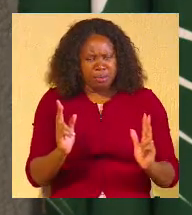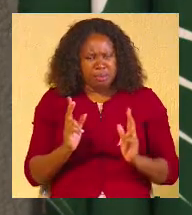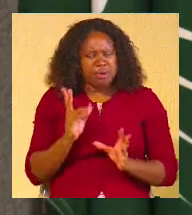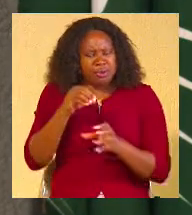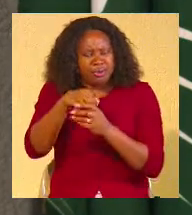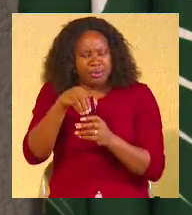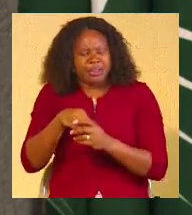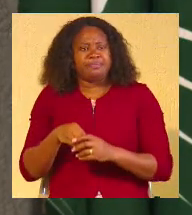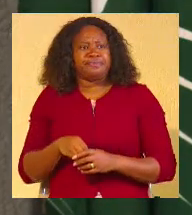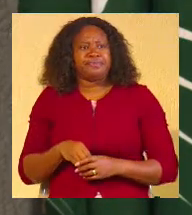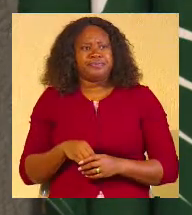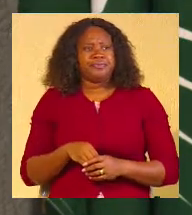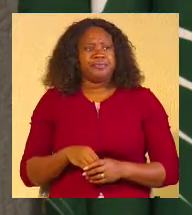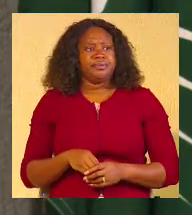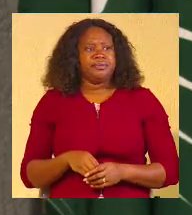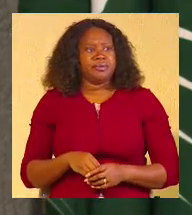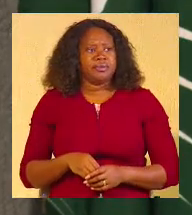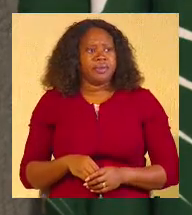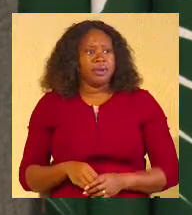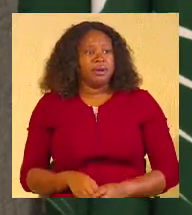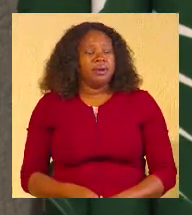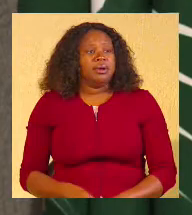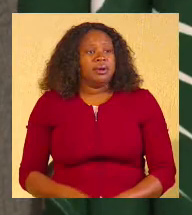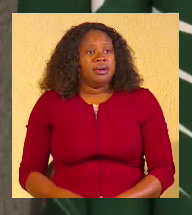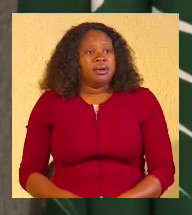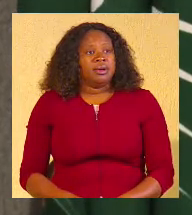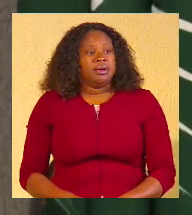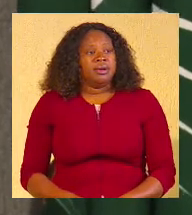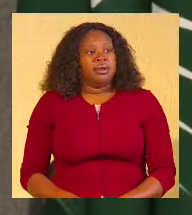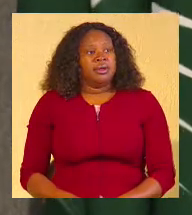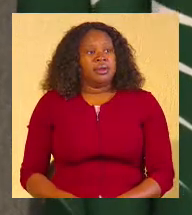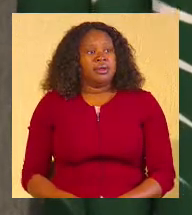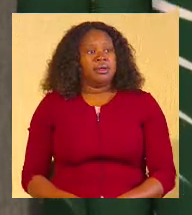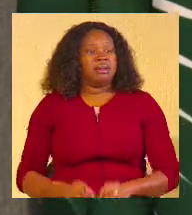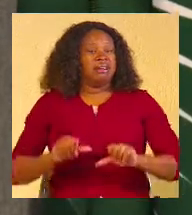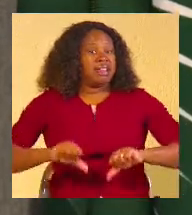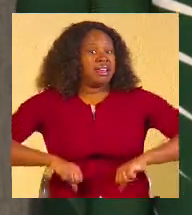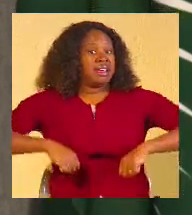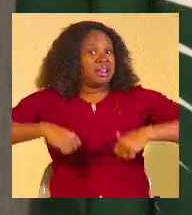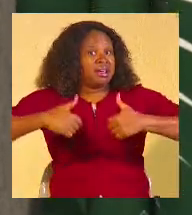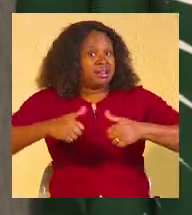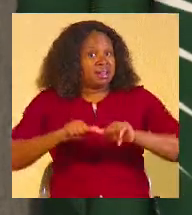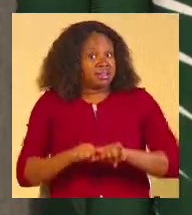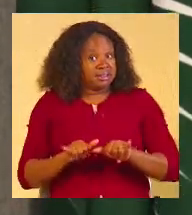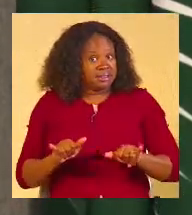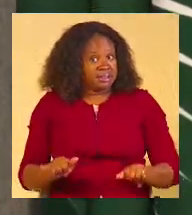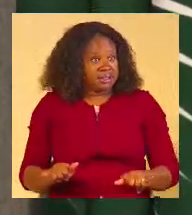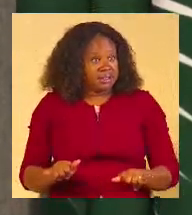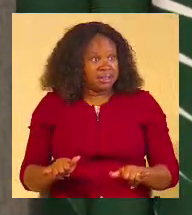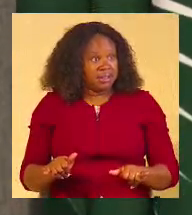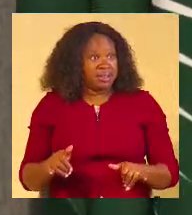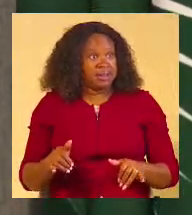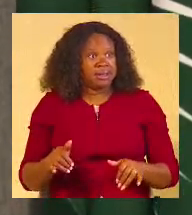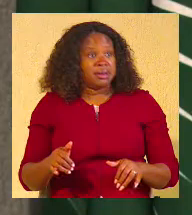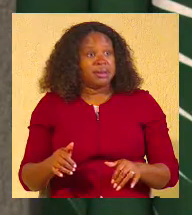response. What is a reality is that the health system indeed might be